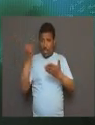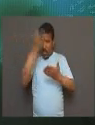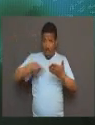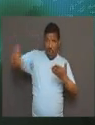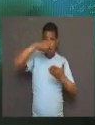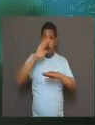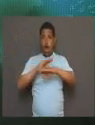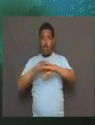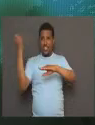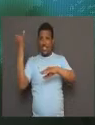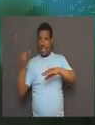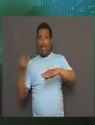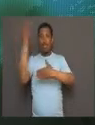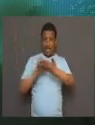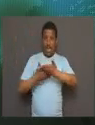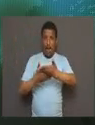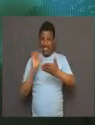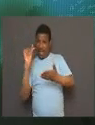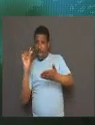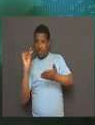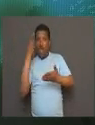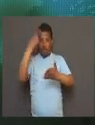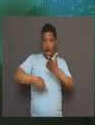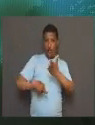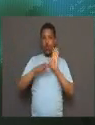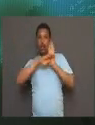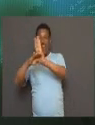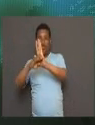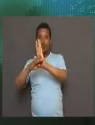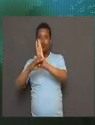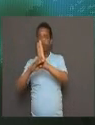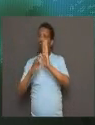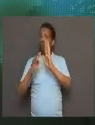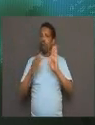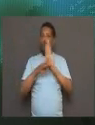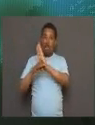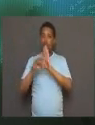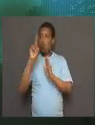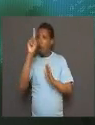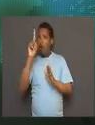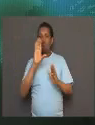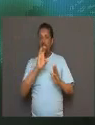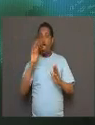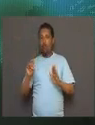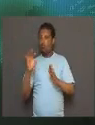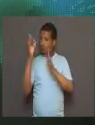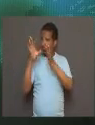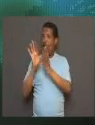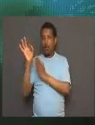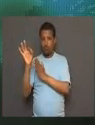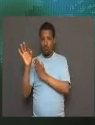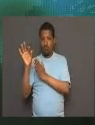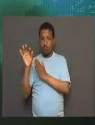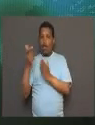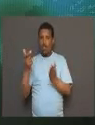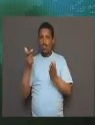diagrammatic map, the least value being represented by 1 centimeter is selected,